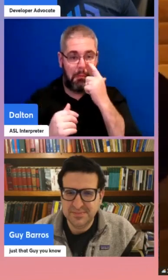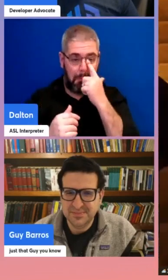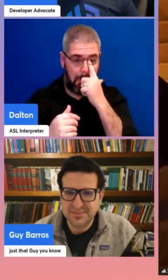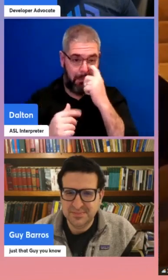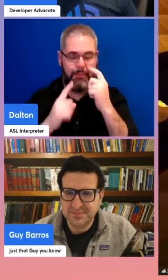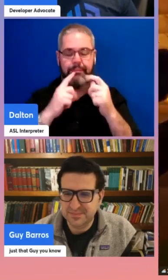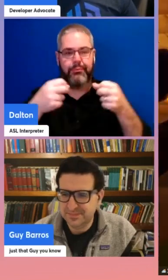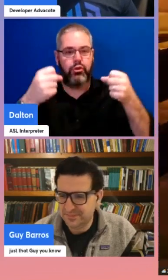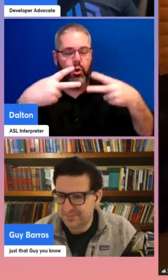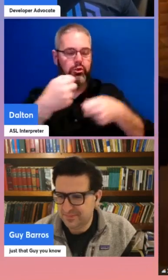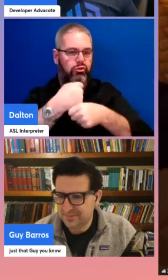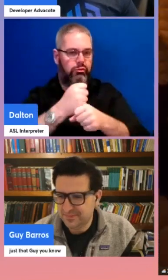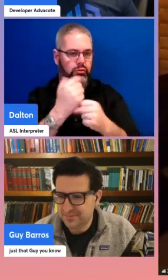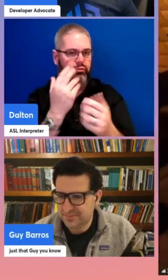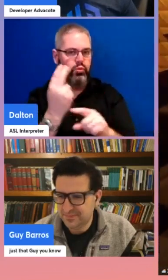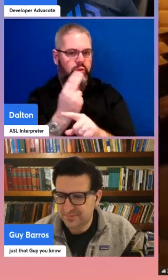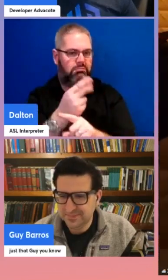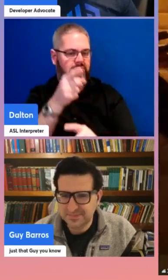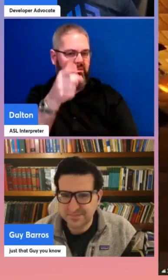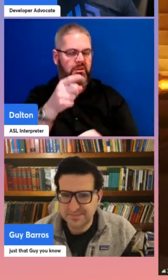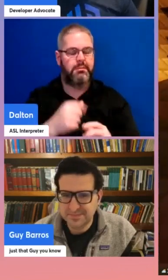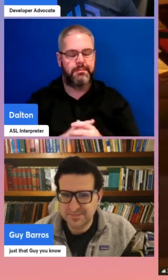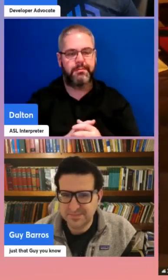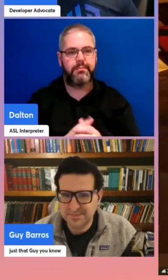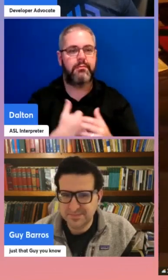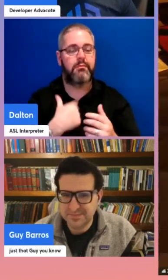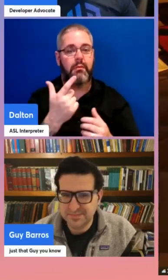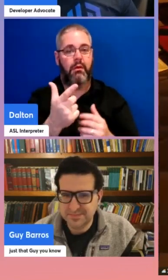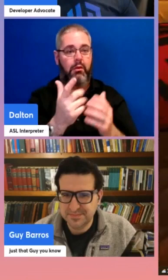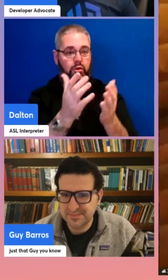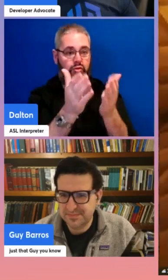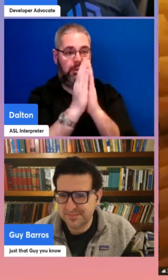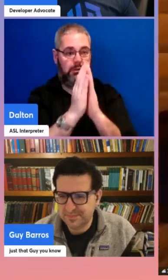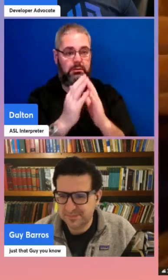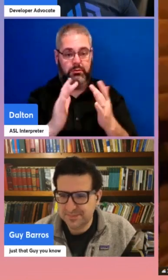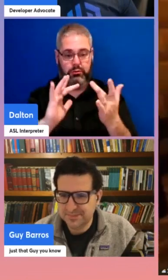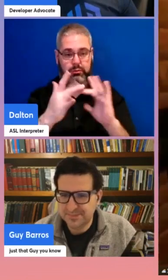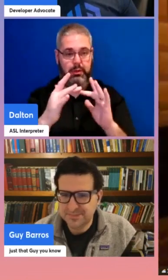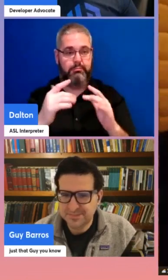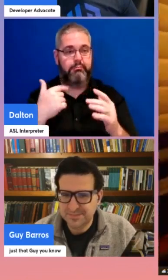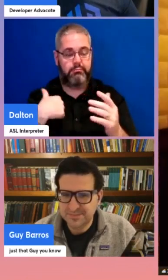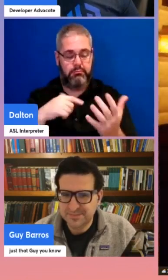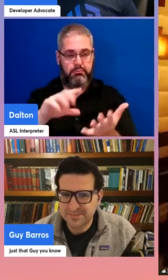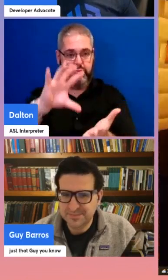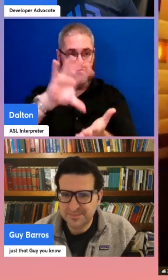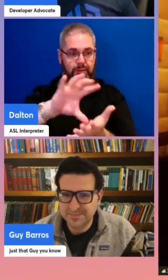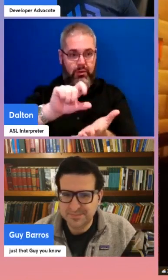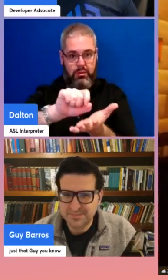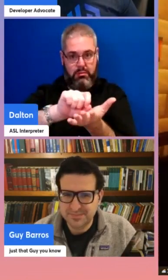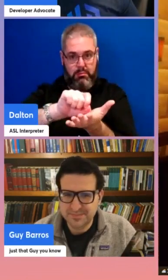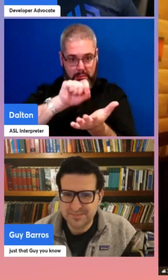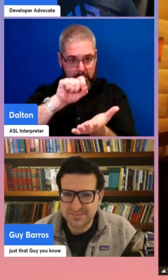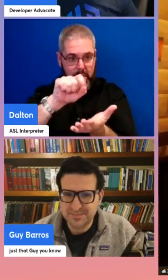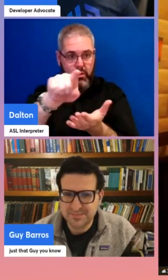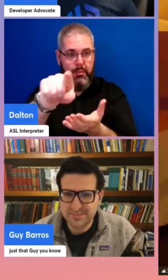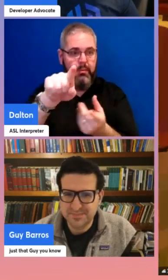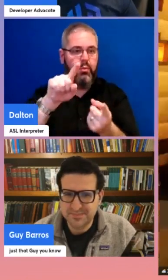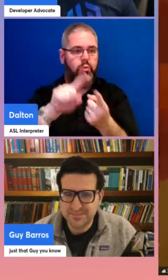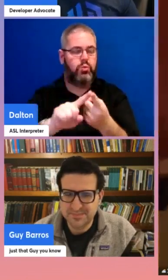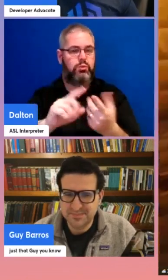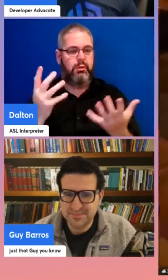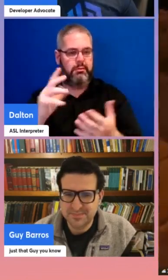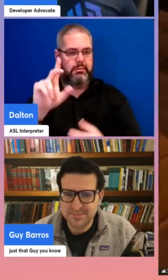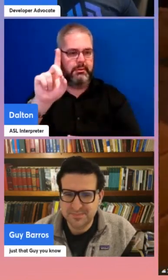generation now. What I want to do is I want to take the request from the web server and I need to send it to the database, which is over